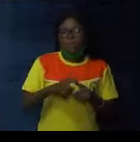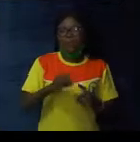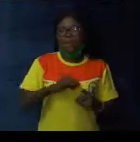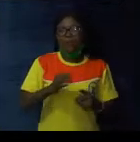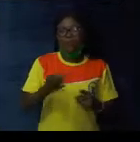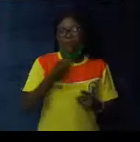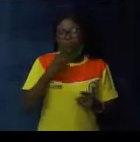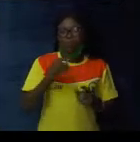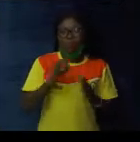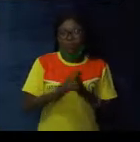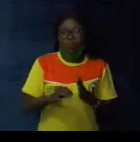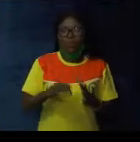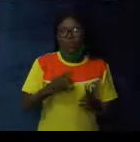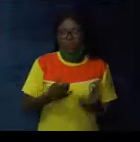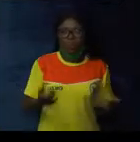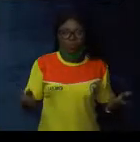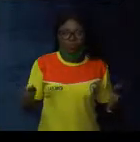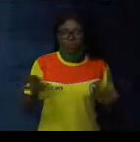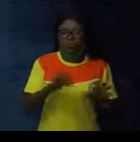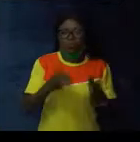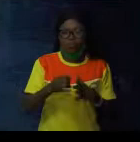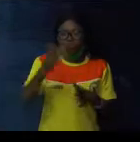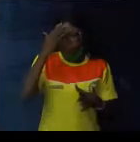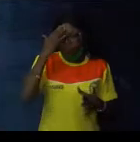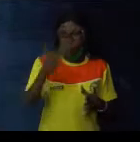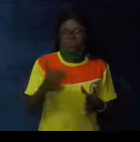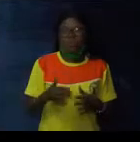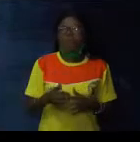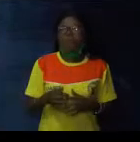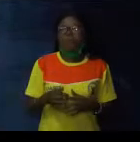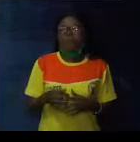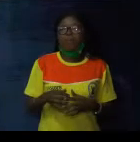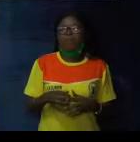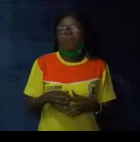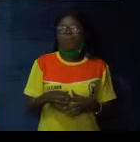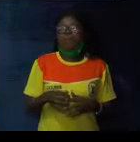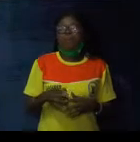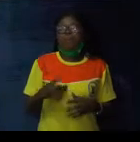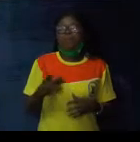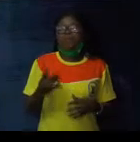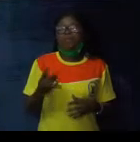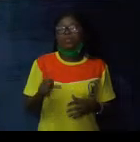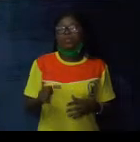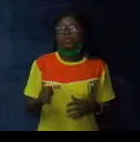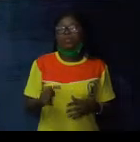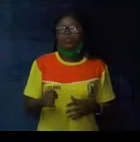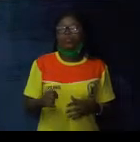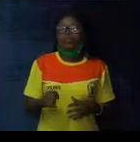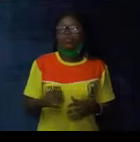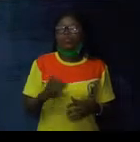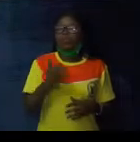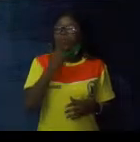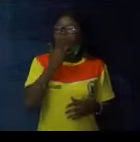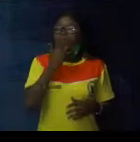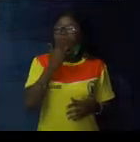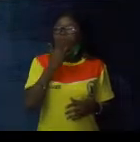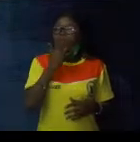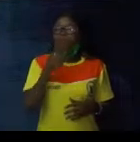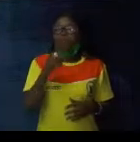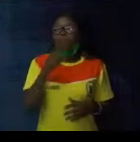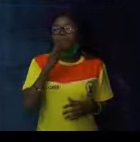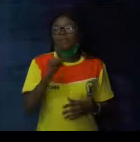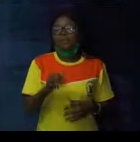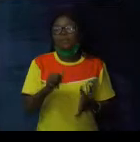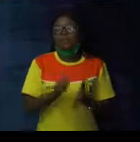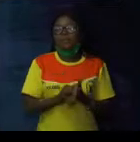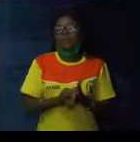from left to right. But when you say a line is a diagonal, that line cannot be vertical. It cannot be horizontal as